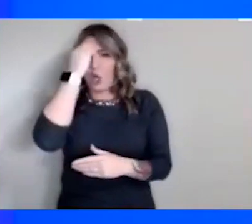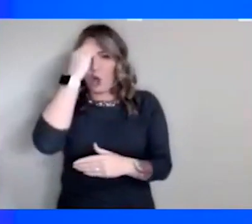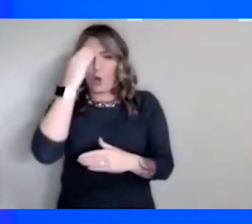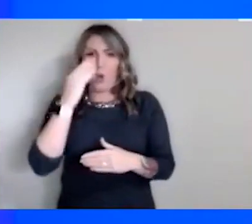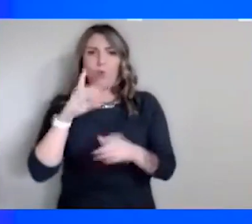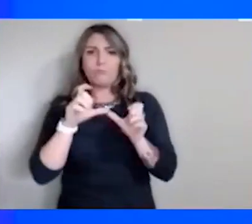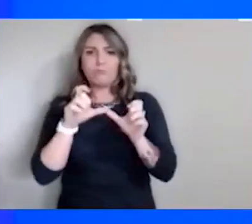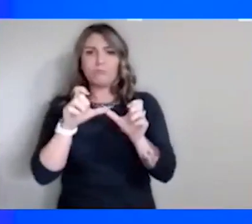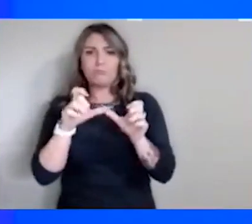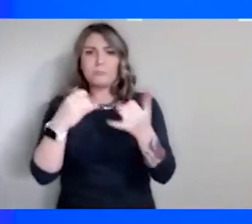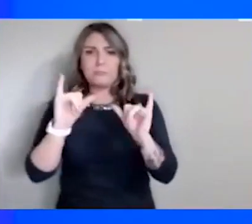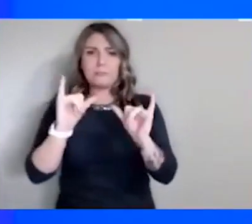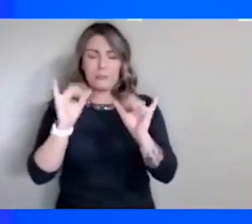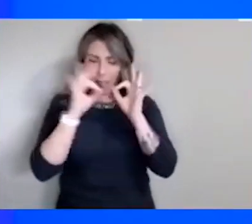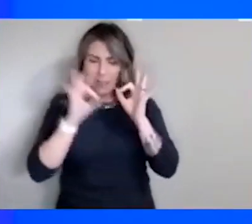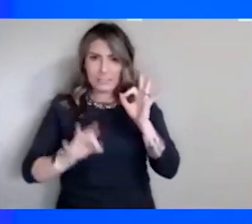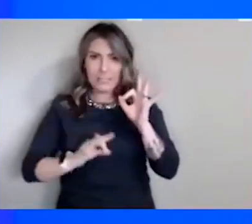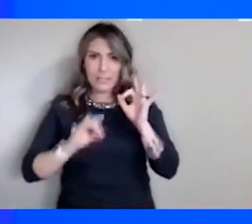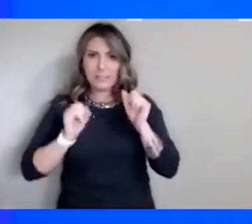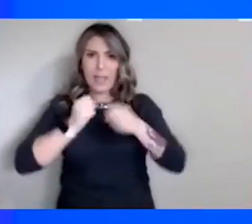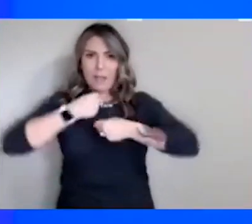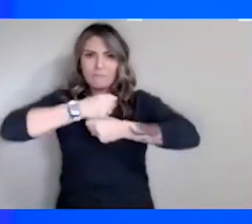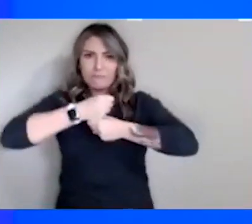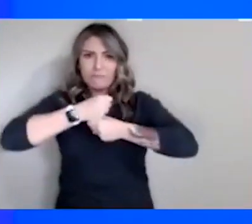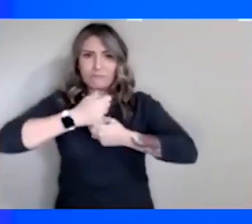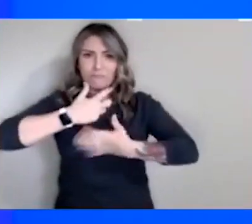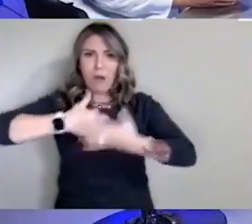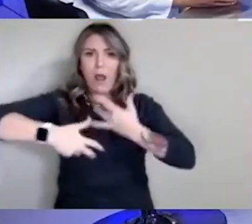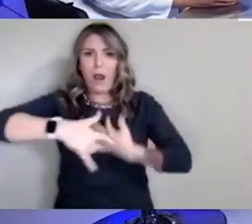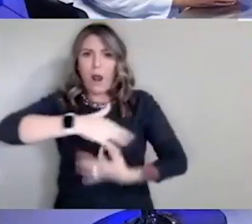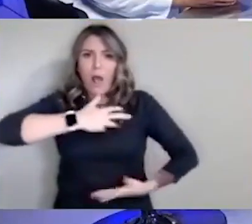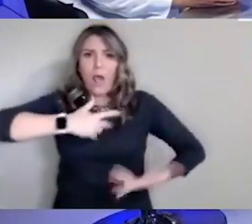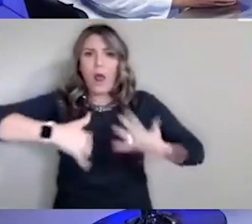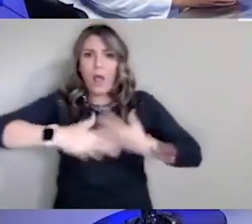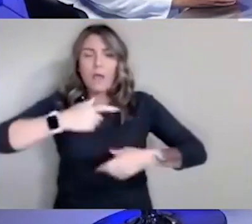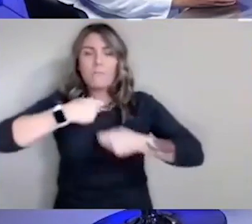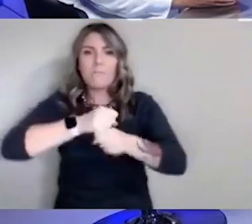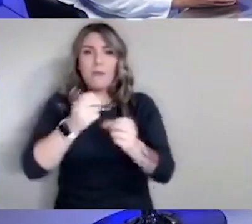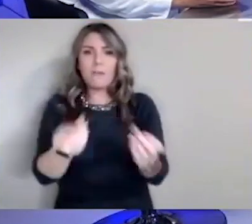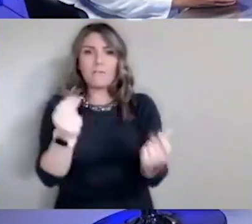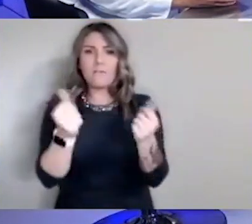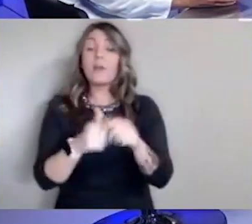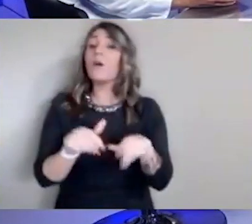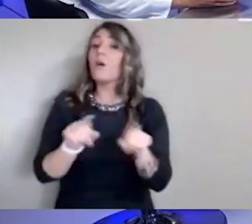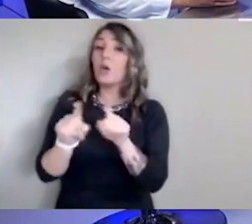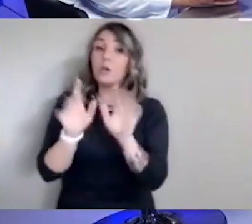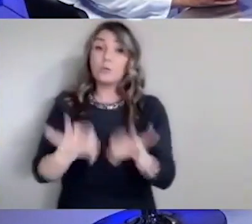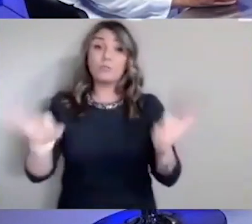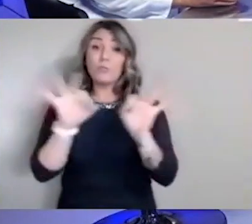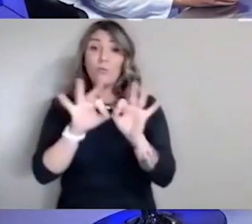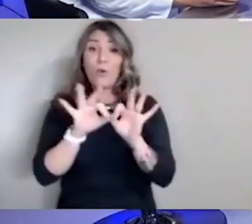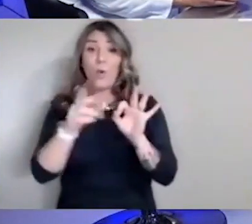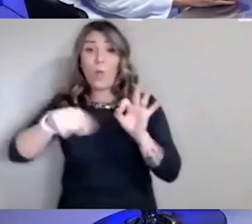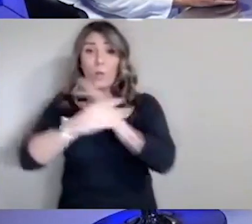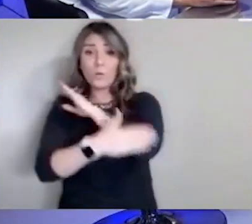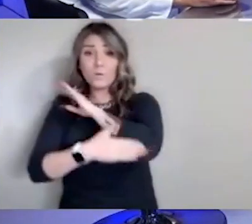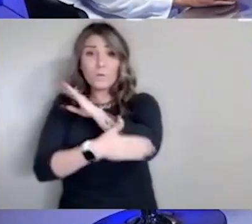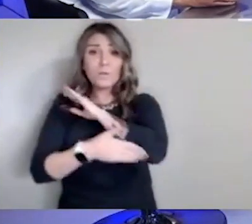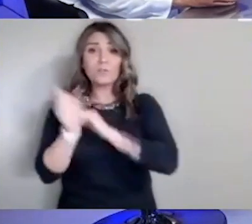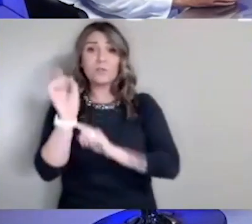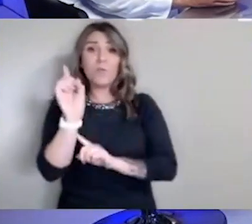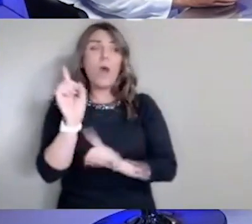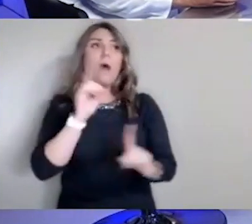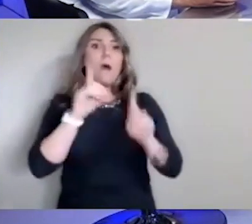that are in your body to ramp up production of those antibodies pretty quickly. And I think it's also important to point out that those countries where there had been widespread